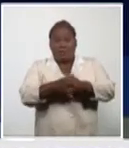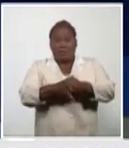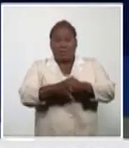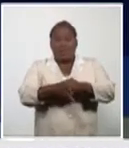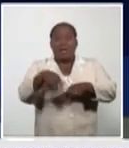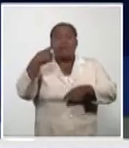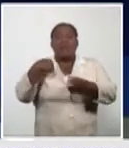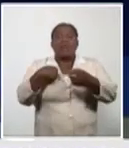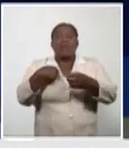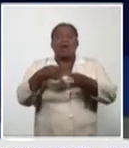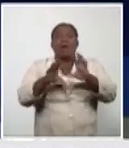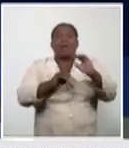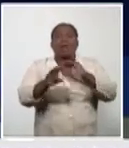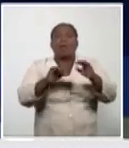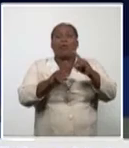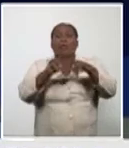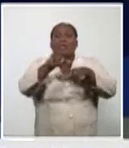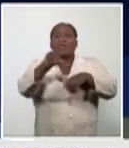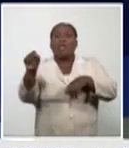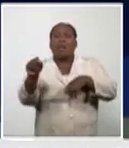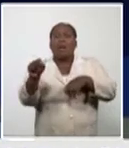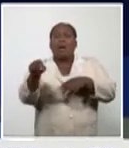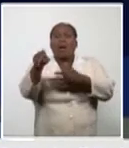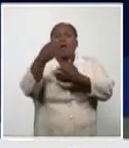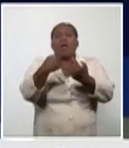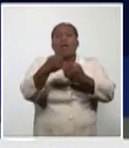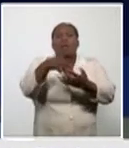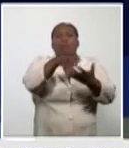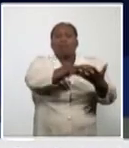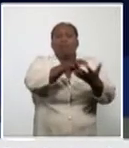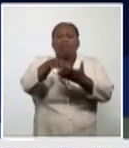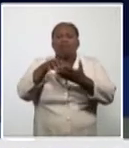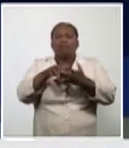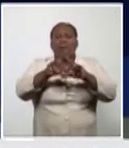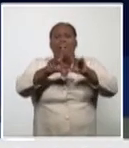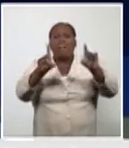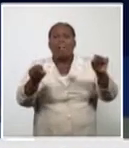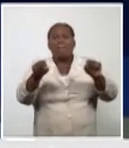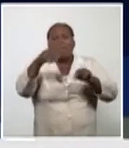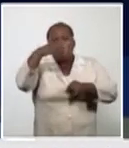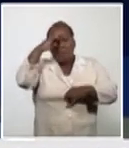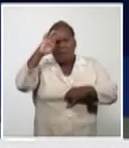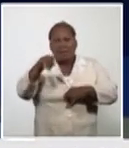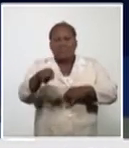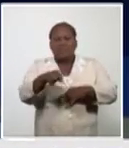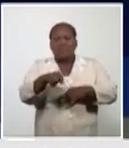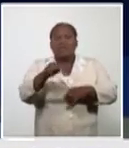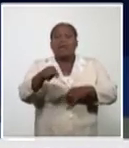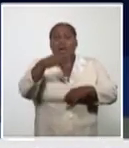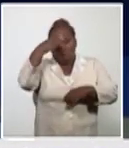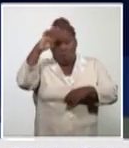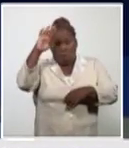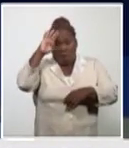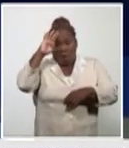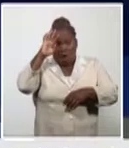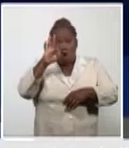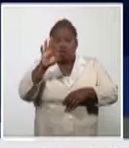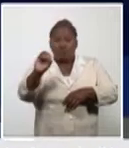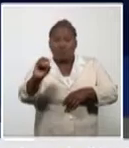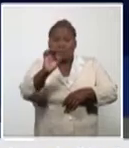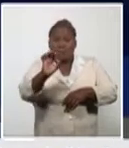In our country, 46.8% of all laboratory confirmed cases thus far were asymptomatic at the time that they were